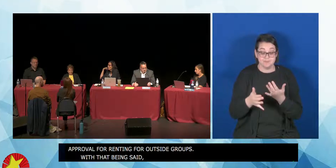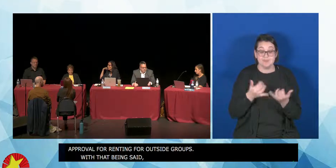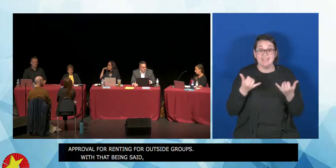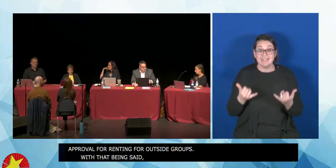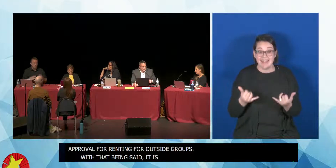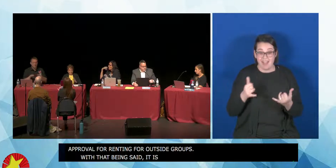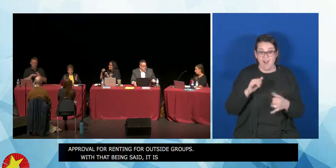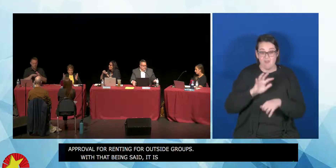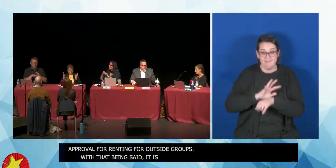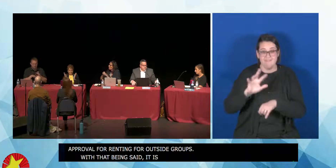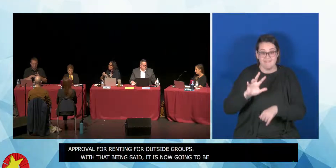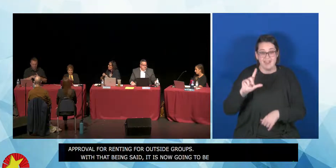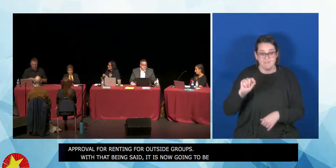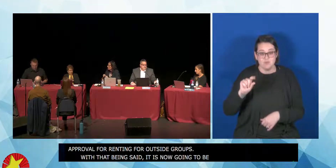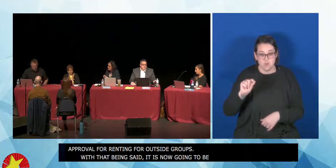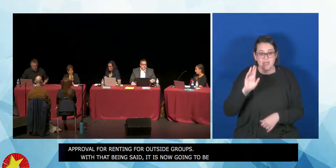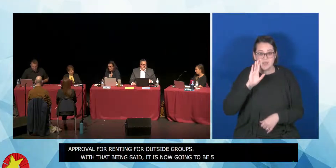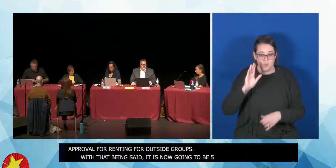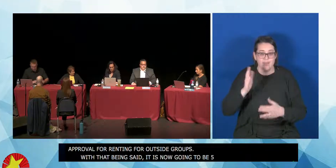break.